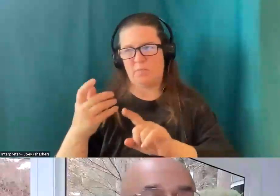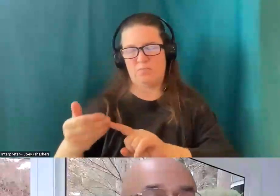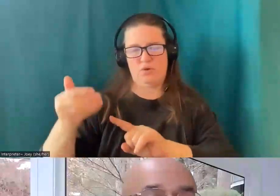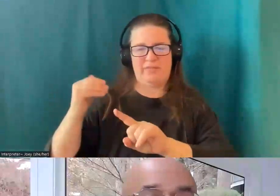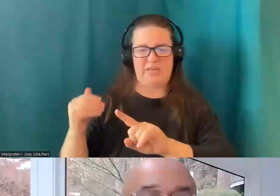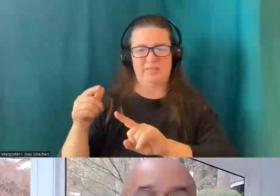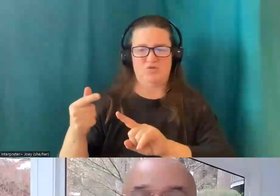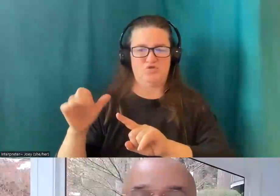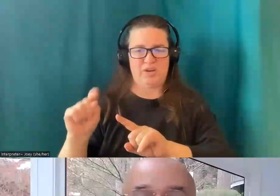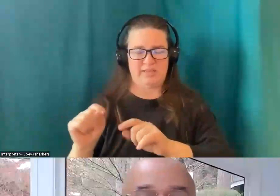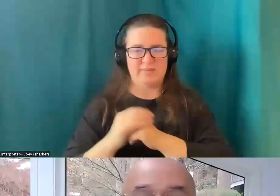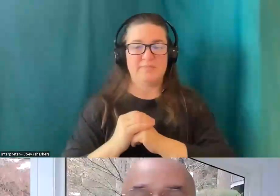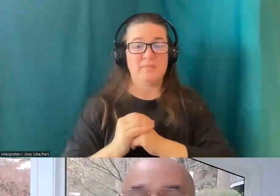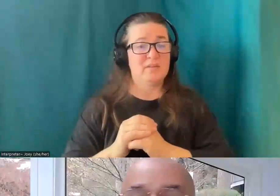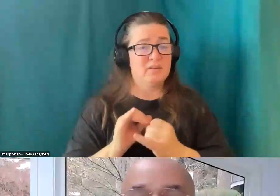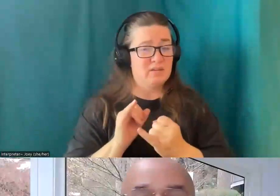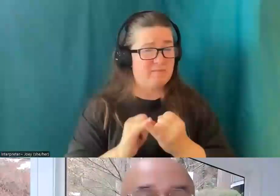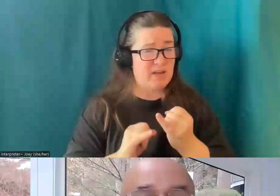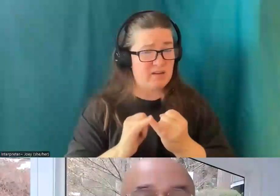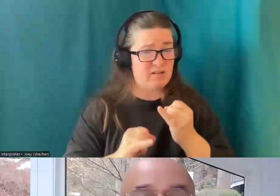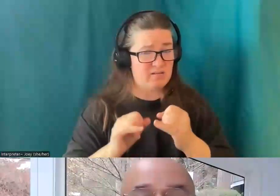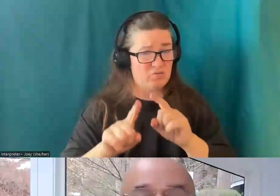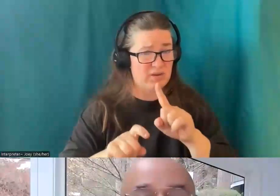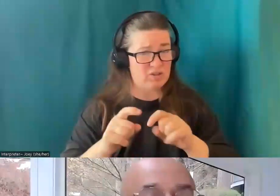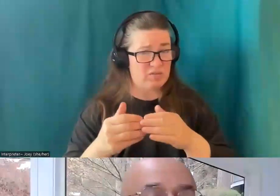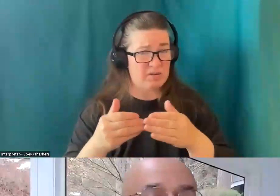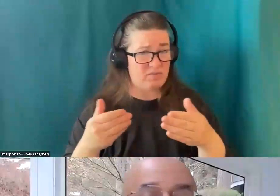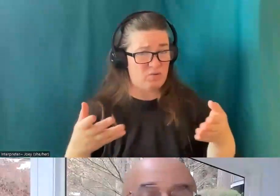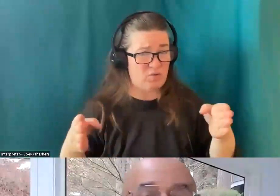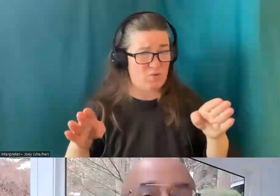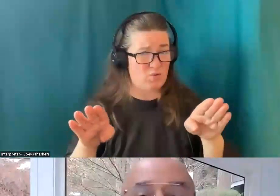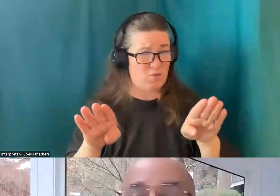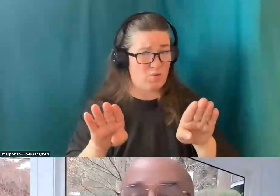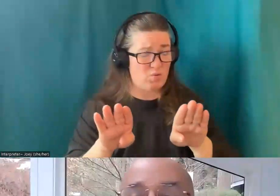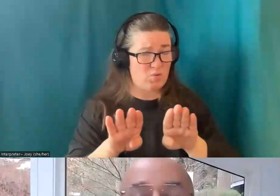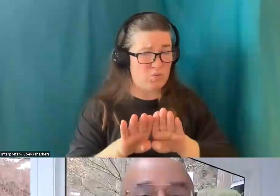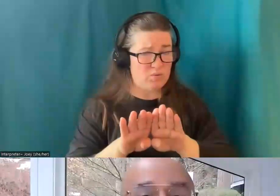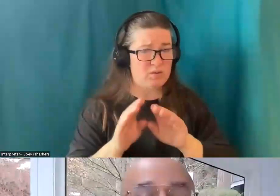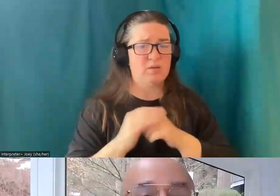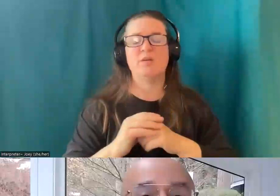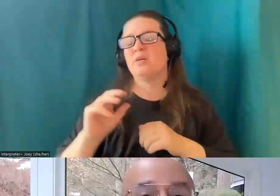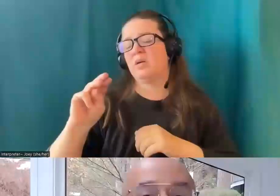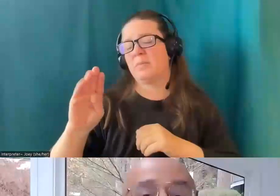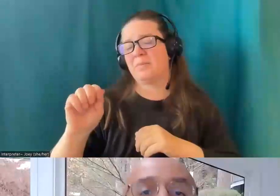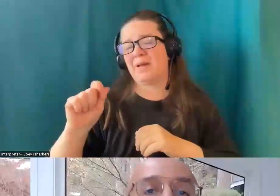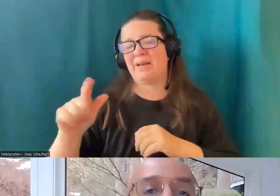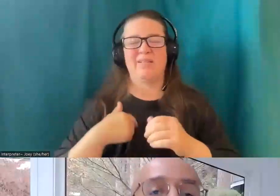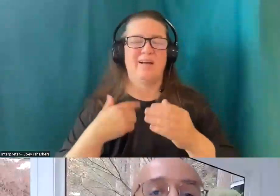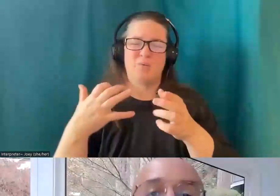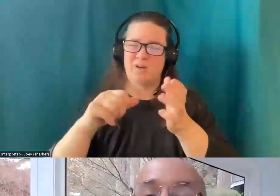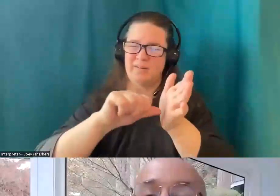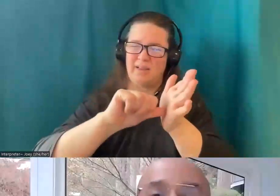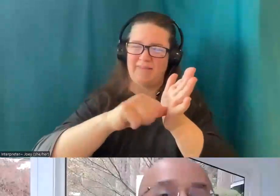Michael or Tom, any other final questions before we close this section out? I'd just like to reiterate the fact that we will